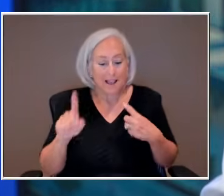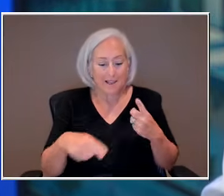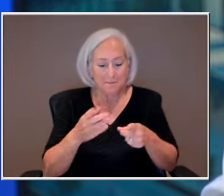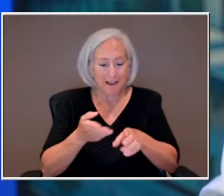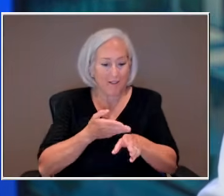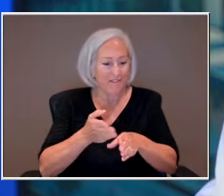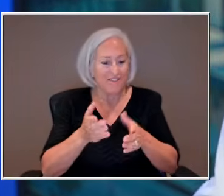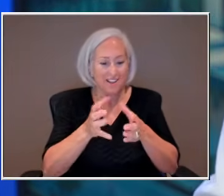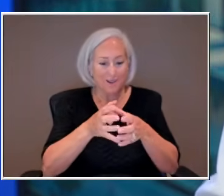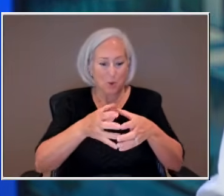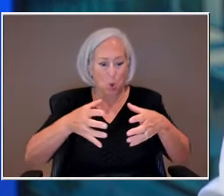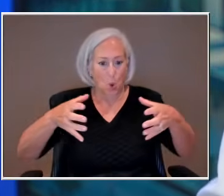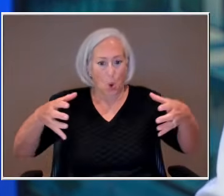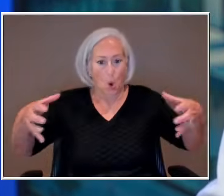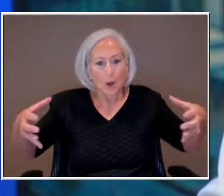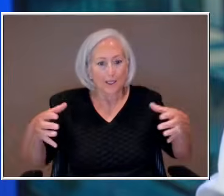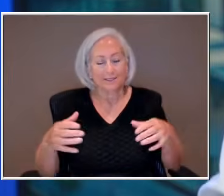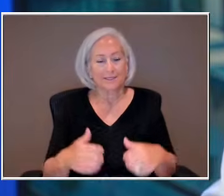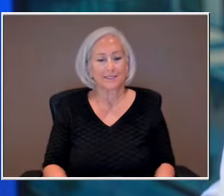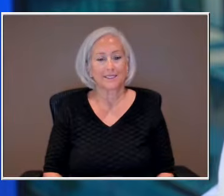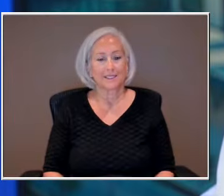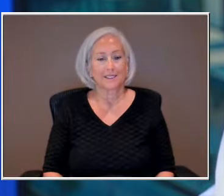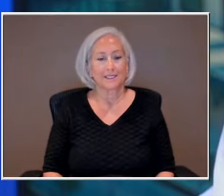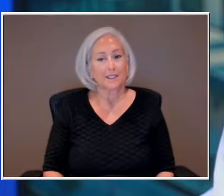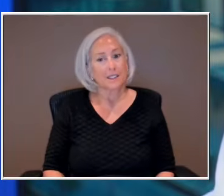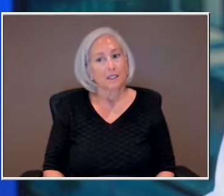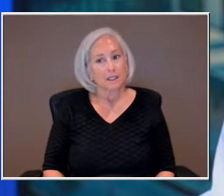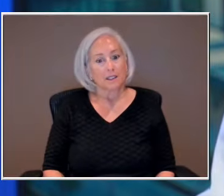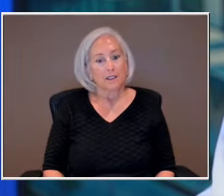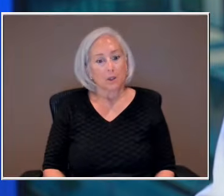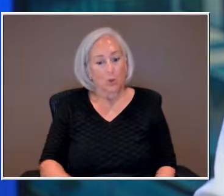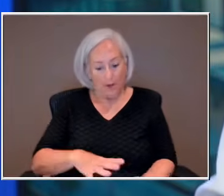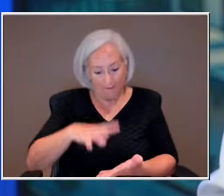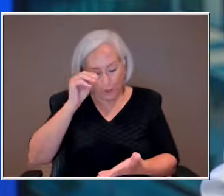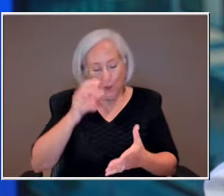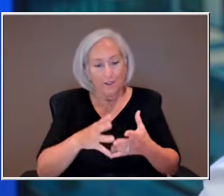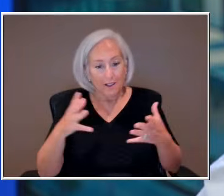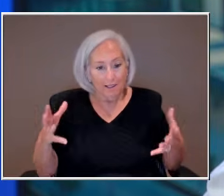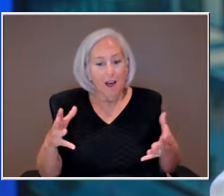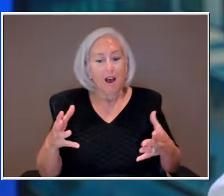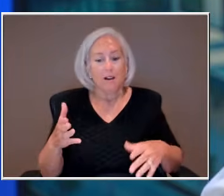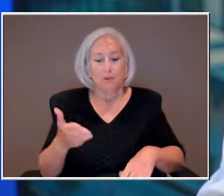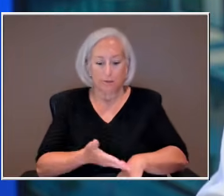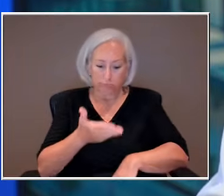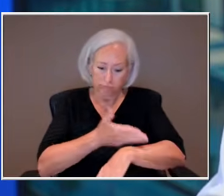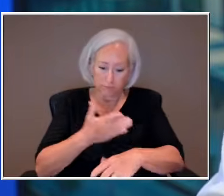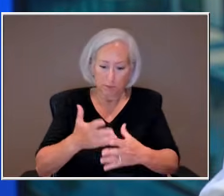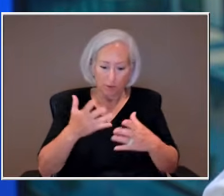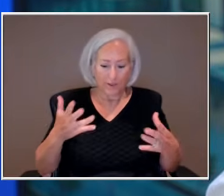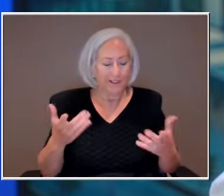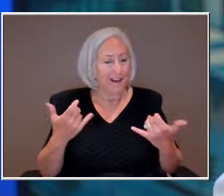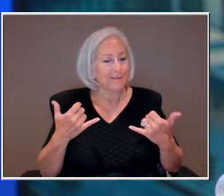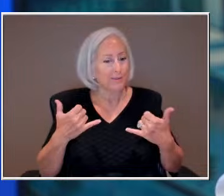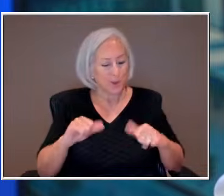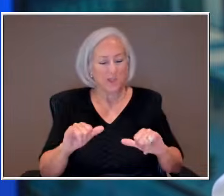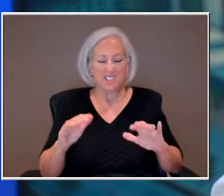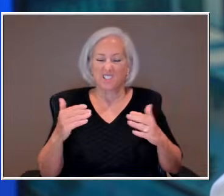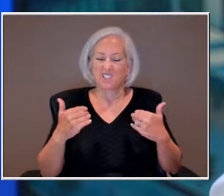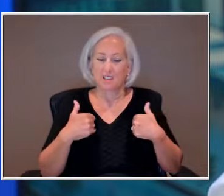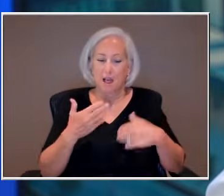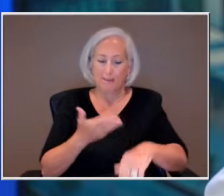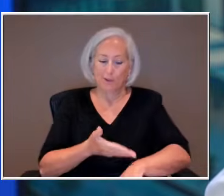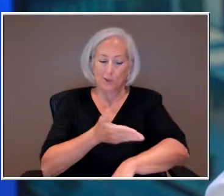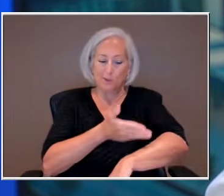know that we've come a long way, and we still have a long way to go. So what excites me is the scientific